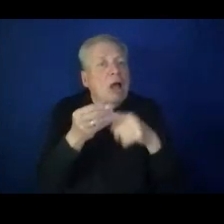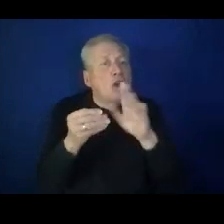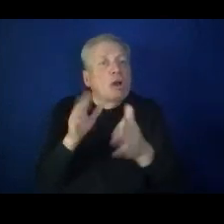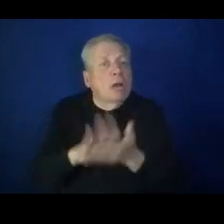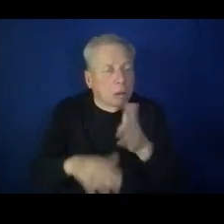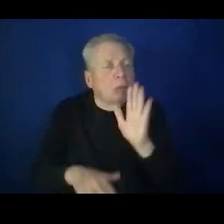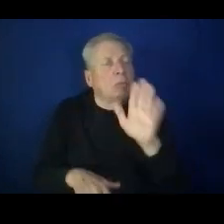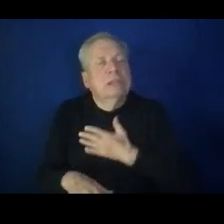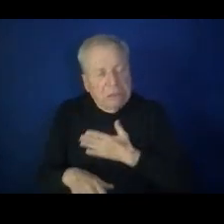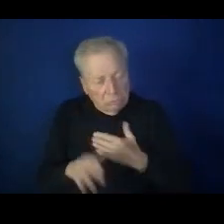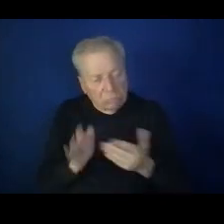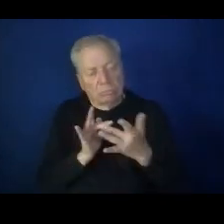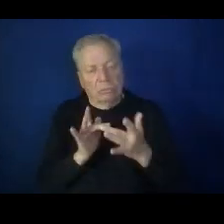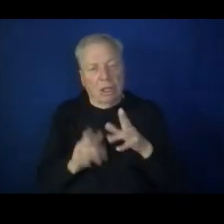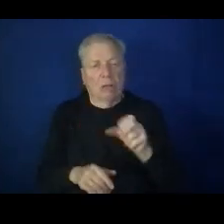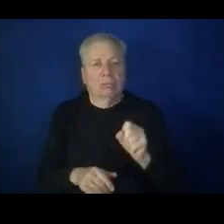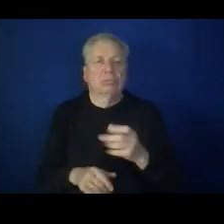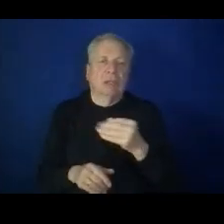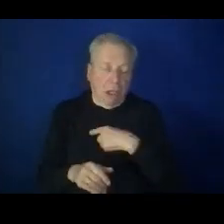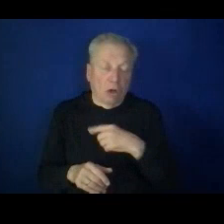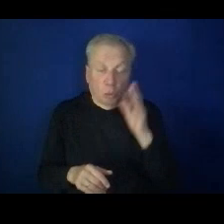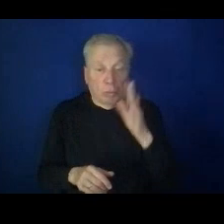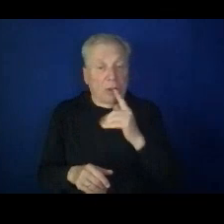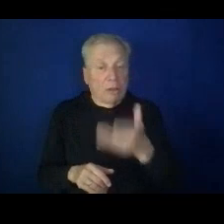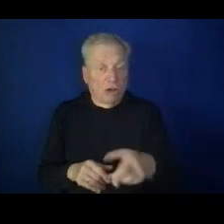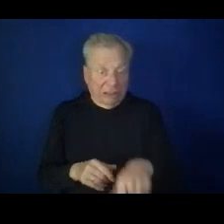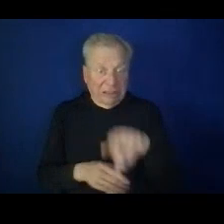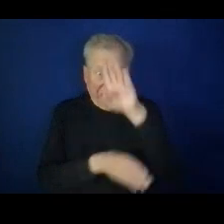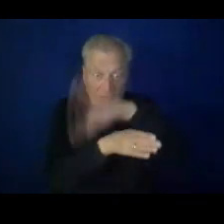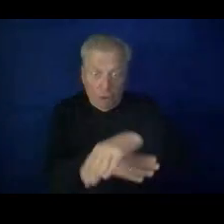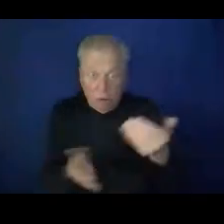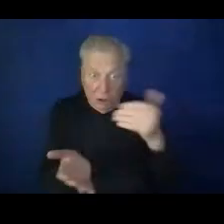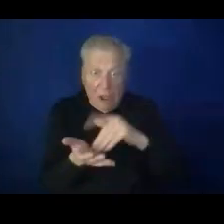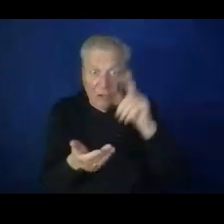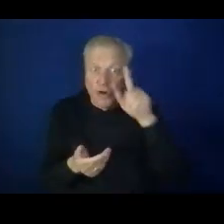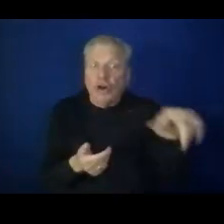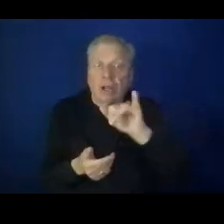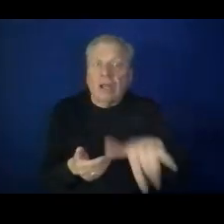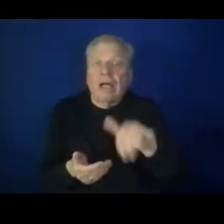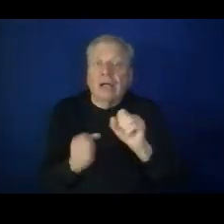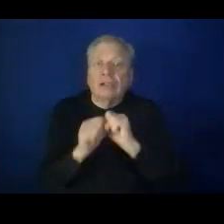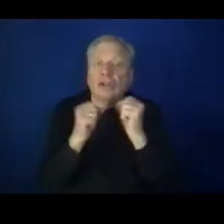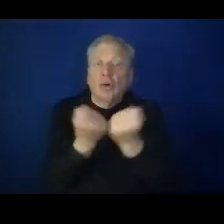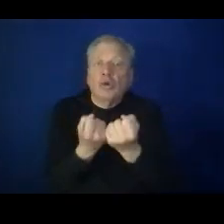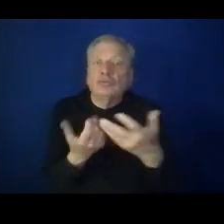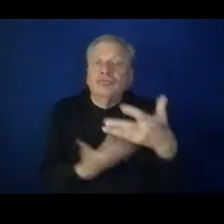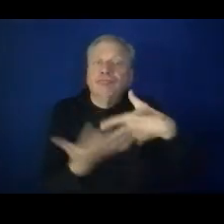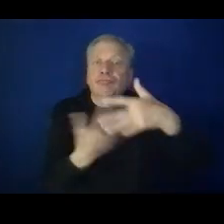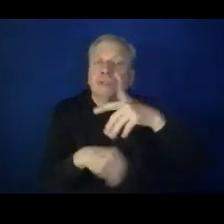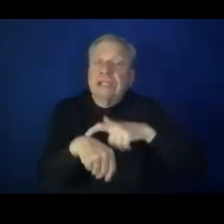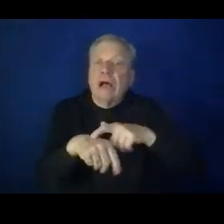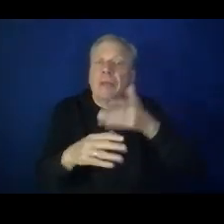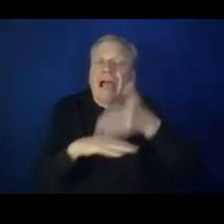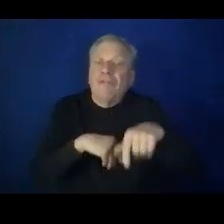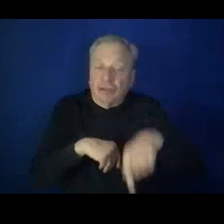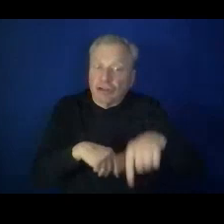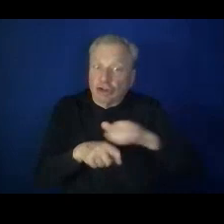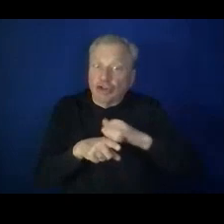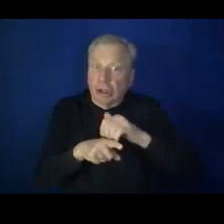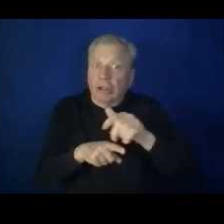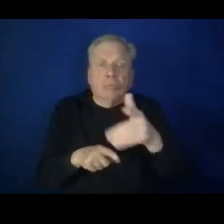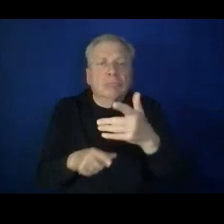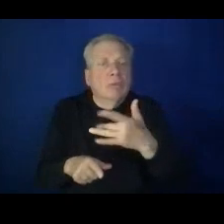contact us. We're also going to be there this afternoon for the social time after the training. So if you have any questions, please feel